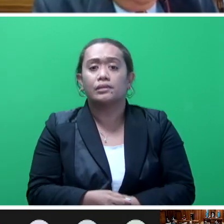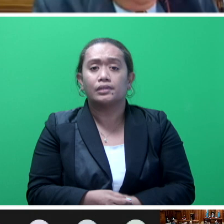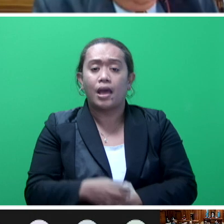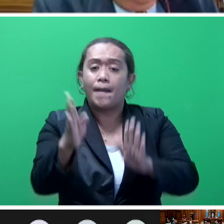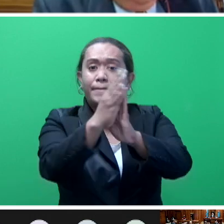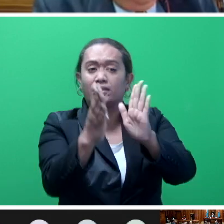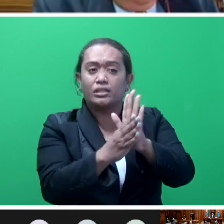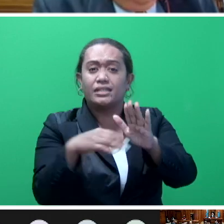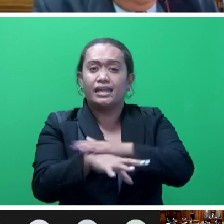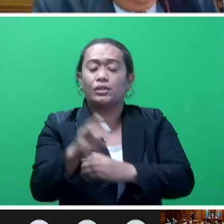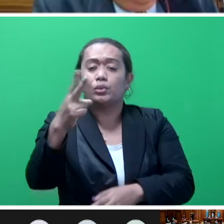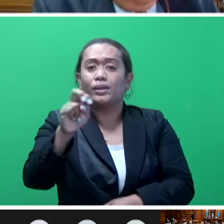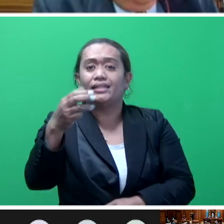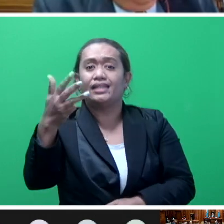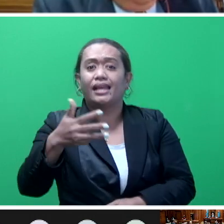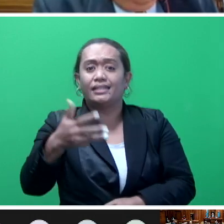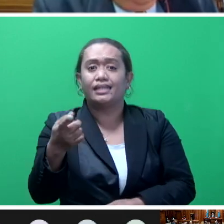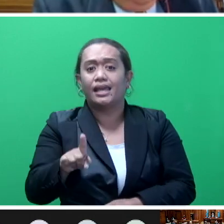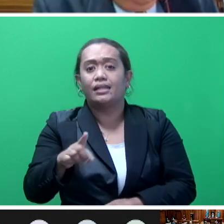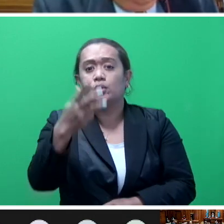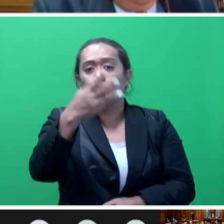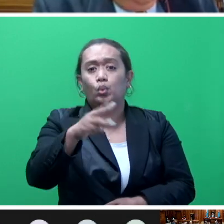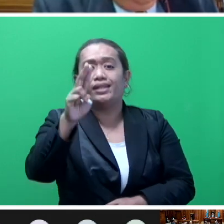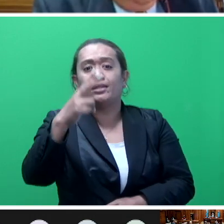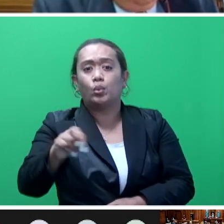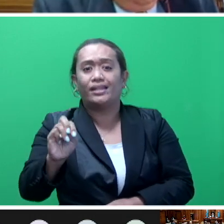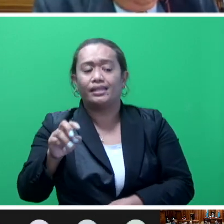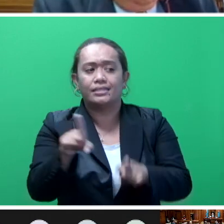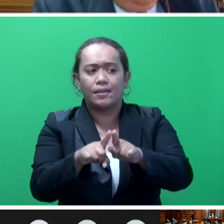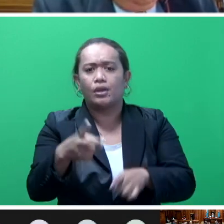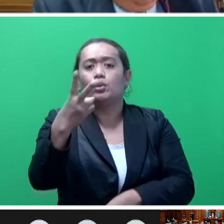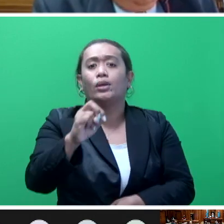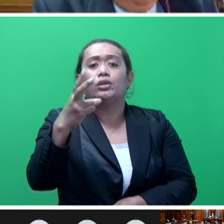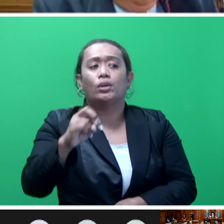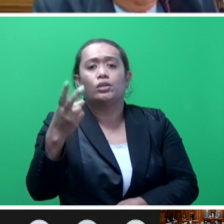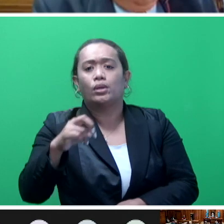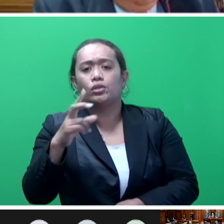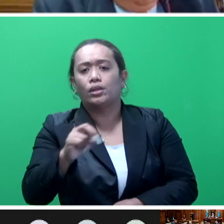2019 and 2020, and also in the budget 2020 to 2021? Thank you, sir.